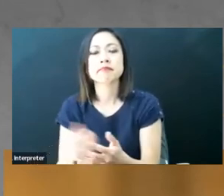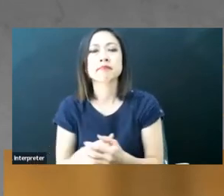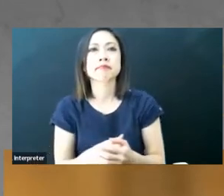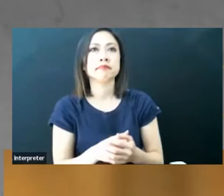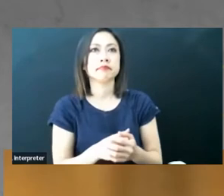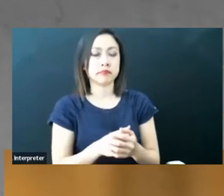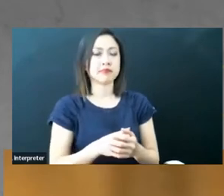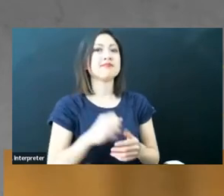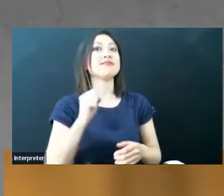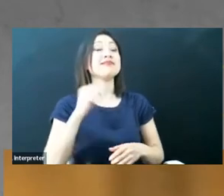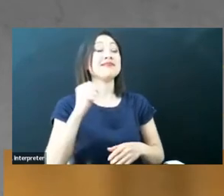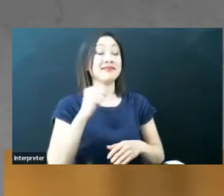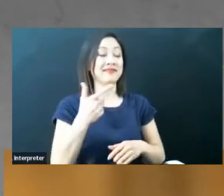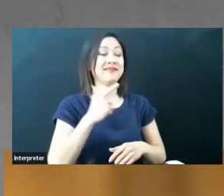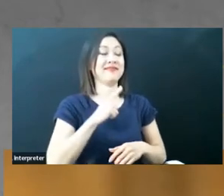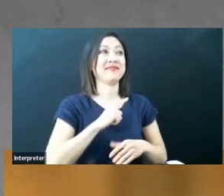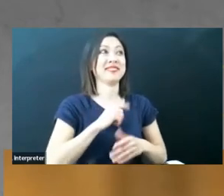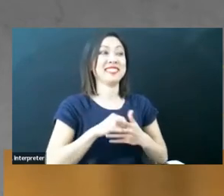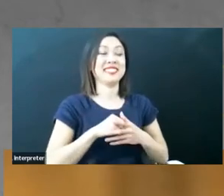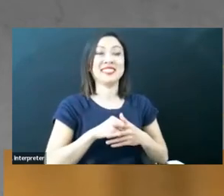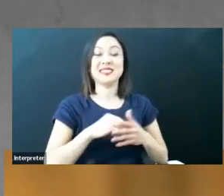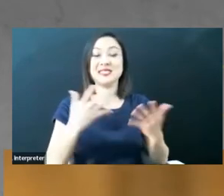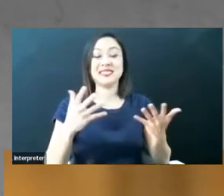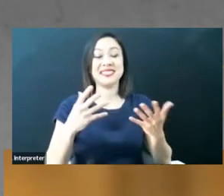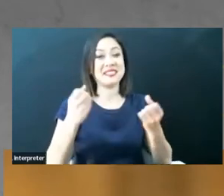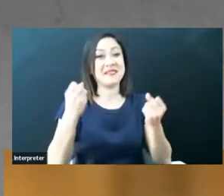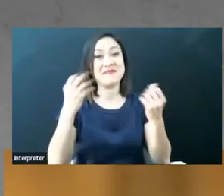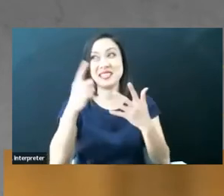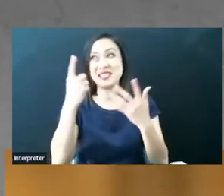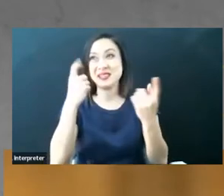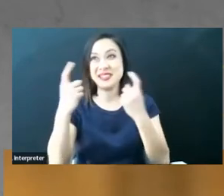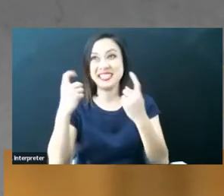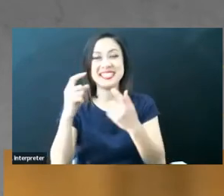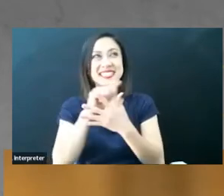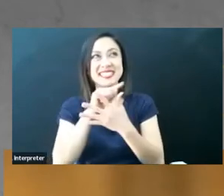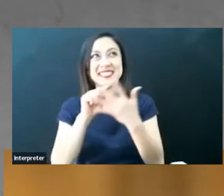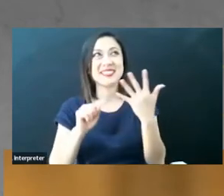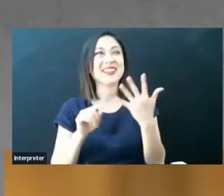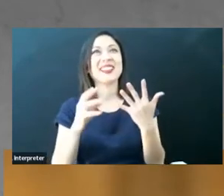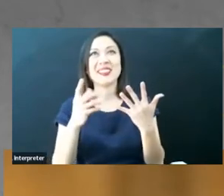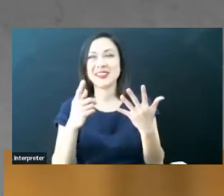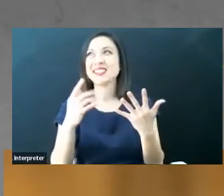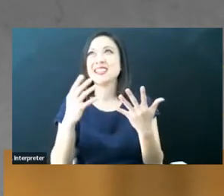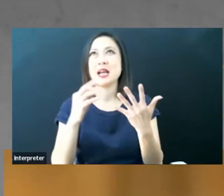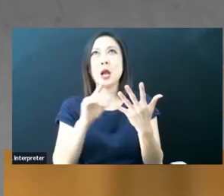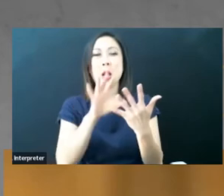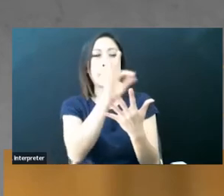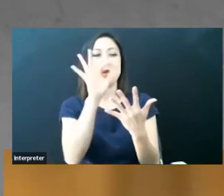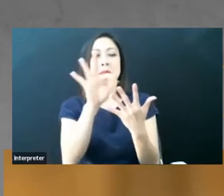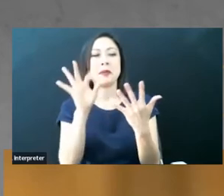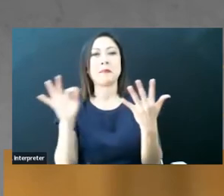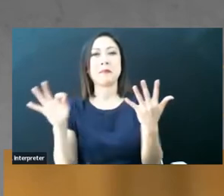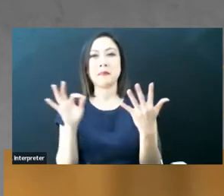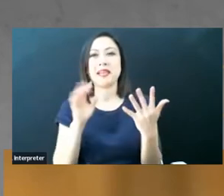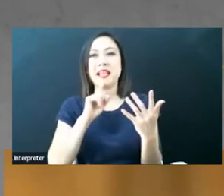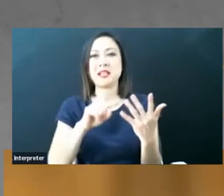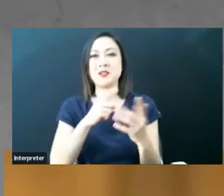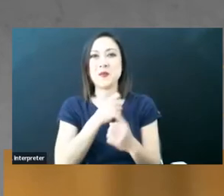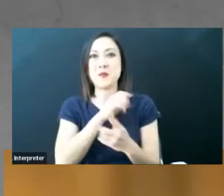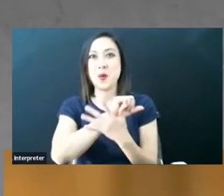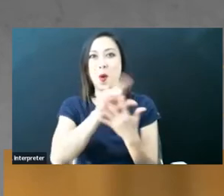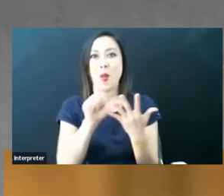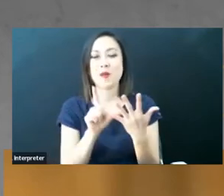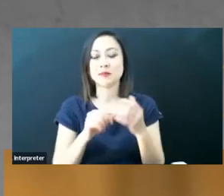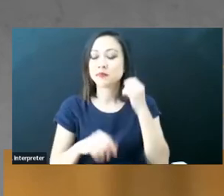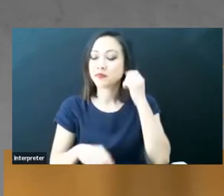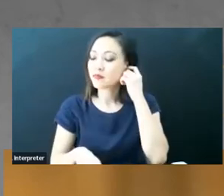a host of things from all the questions that we've gone through. So when you're starting, you